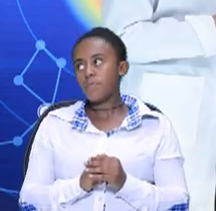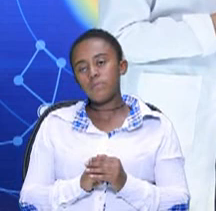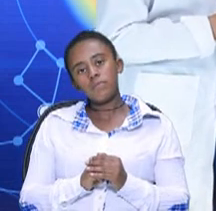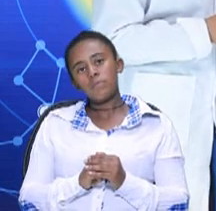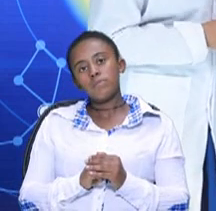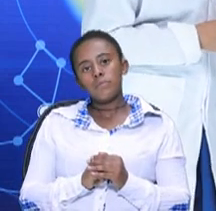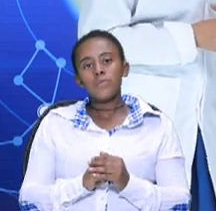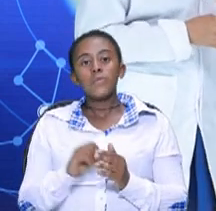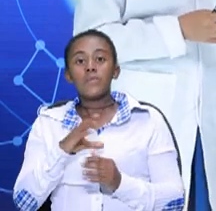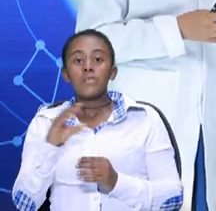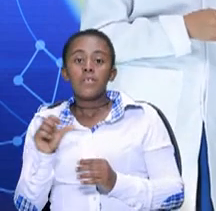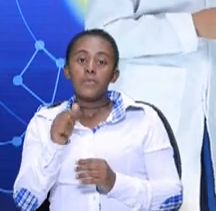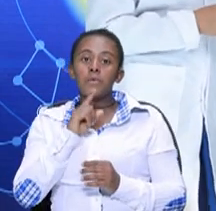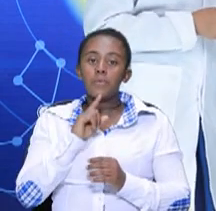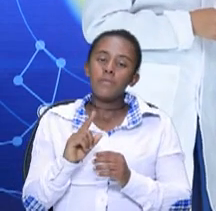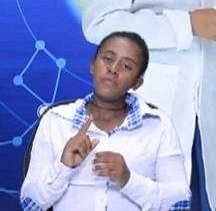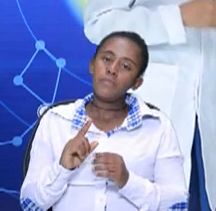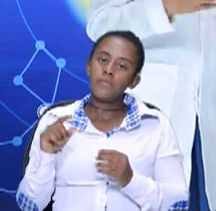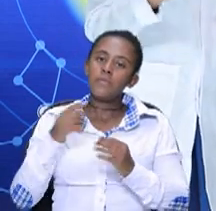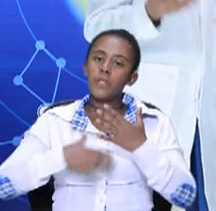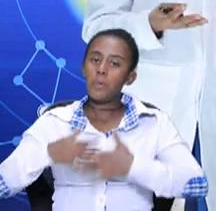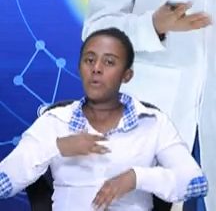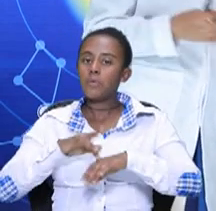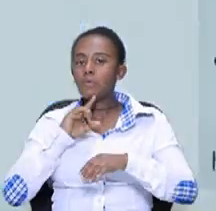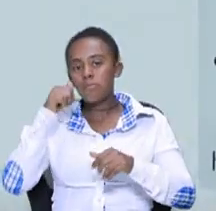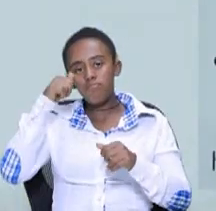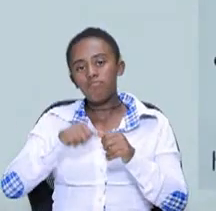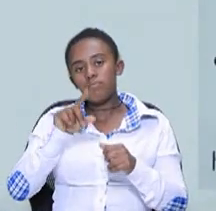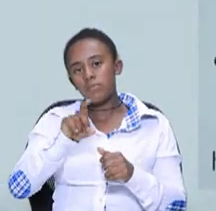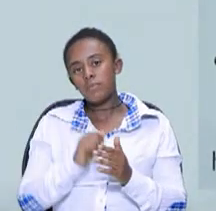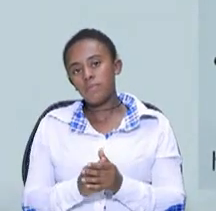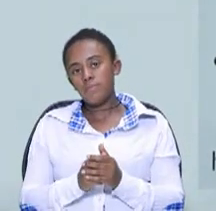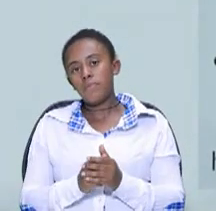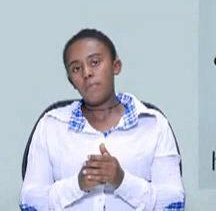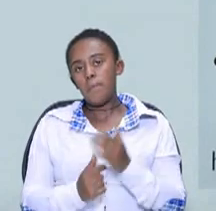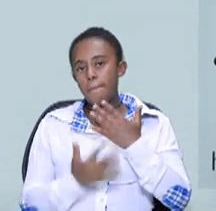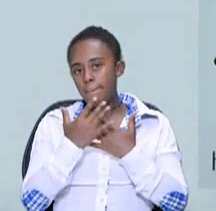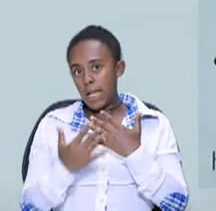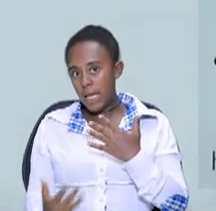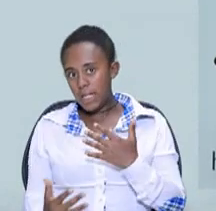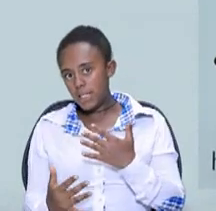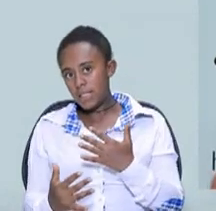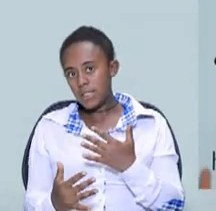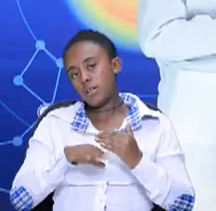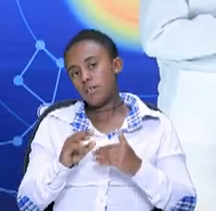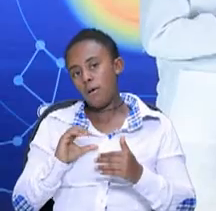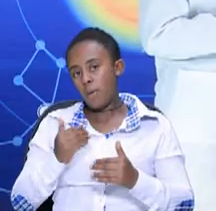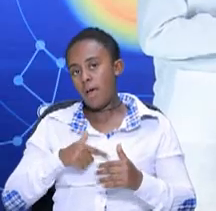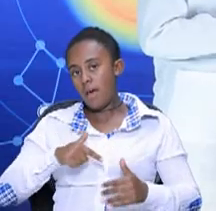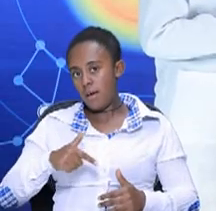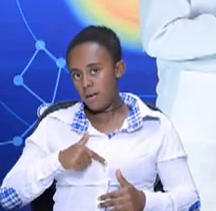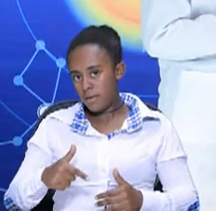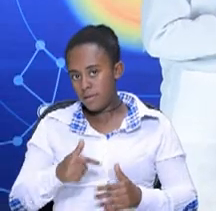heart. And the other one in this circulation that you have to remember is blood circulate in our